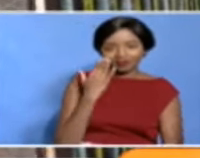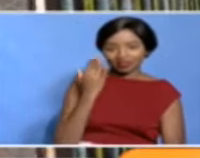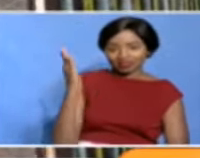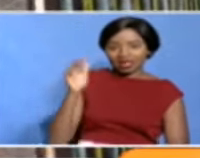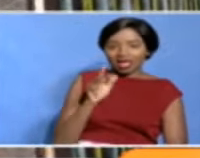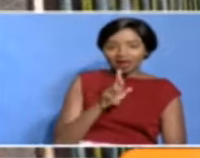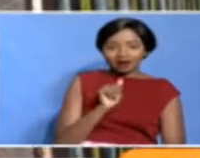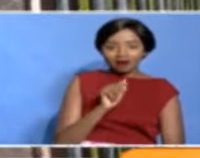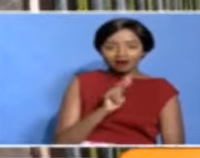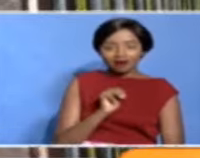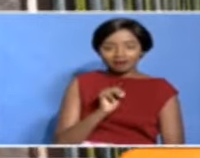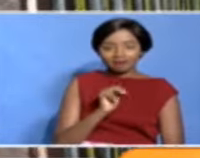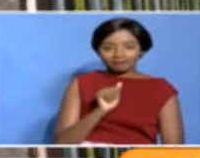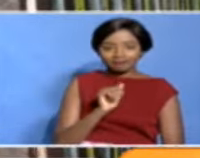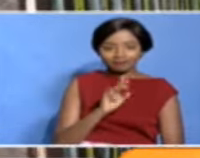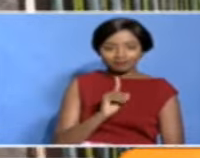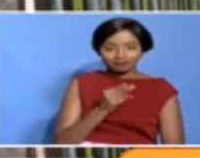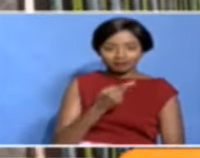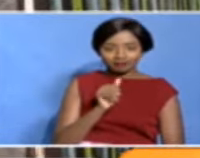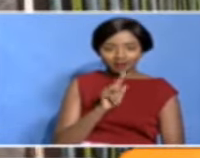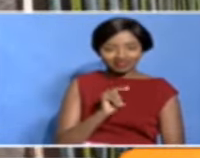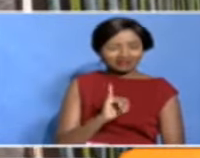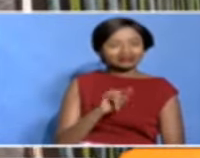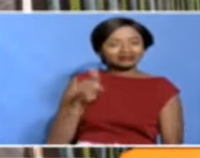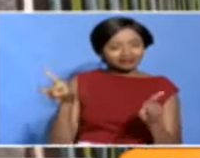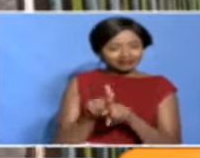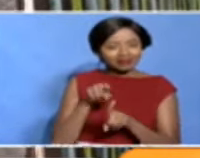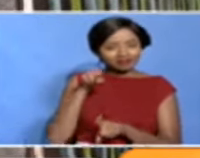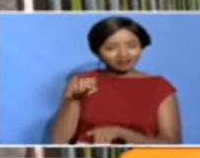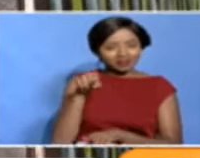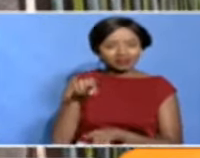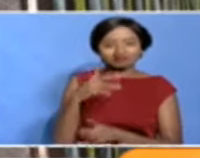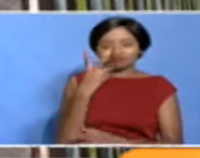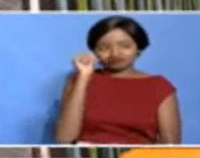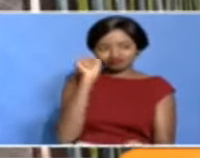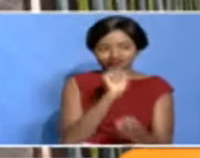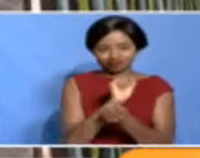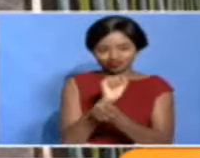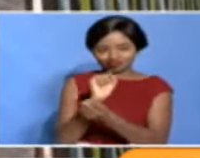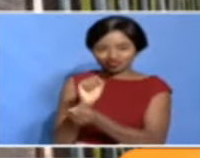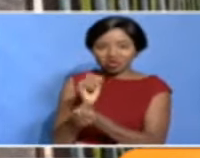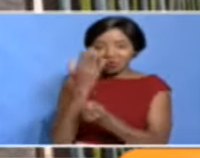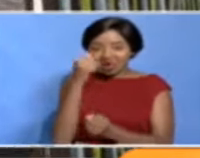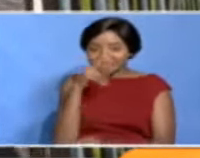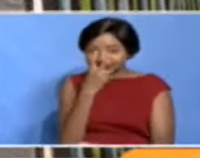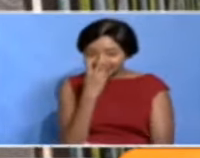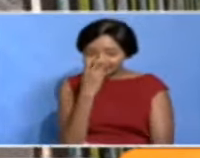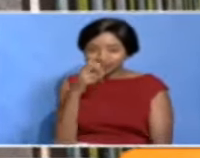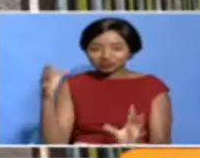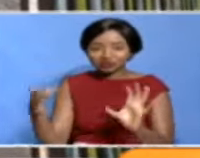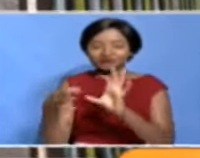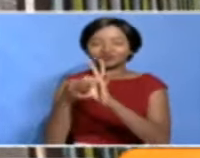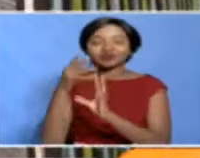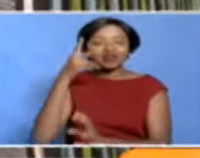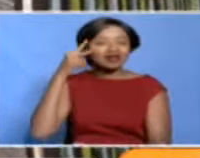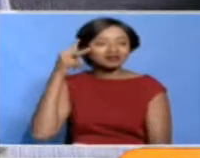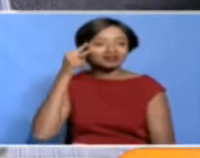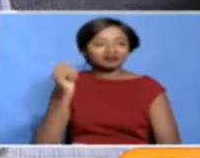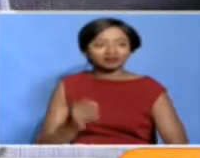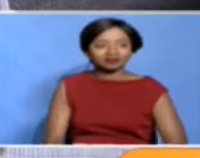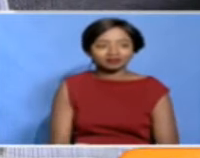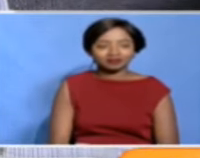on camera, we're able to confirm that he too was arrested on suspicion of joining Al-Shabaab and has been attending his court